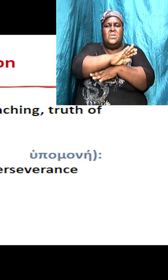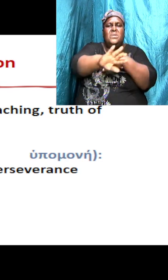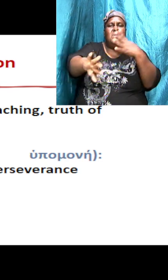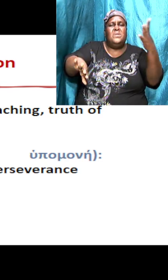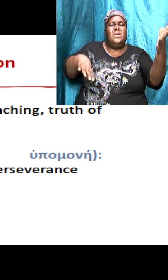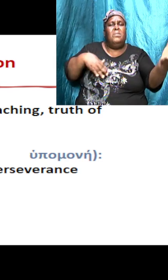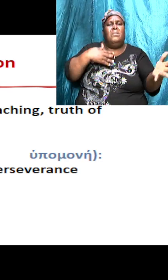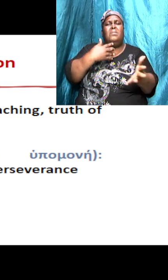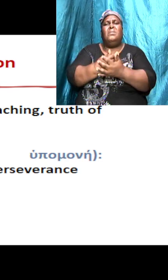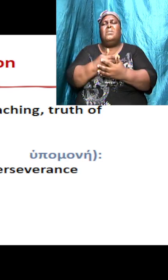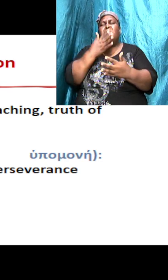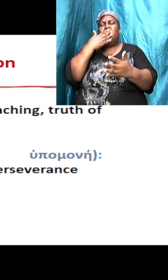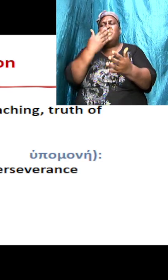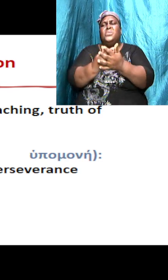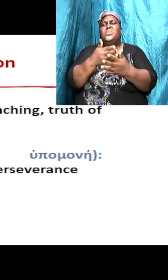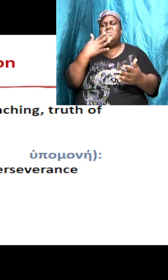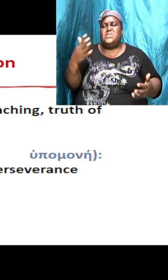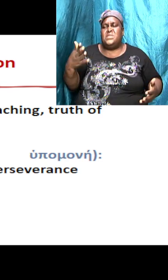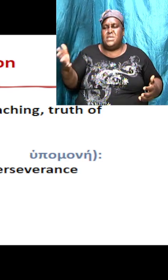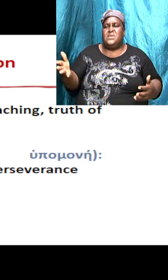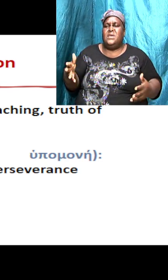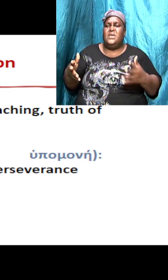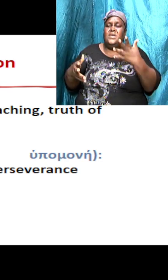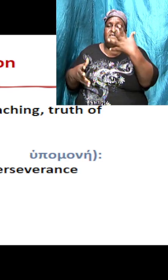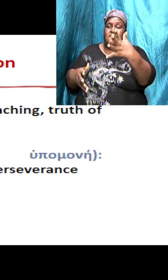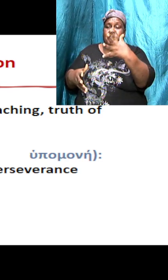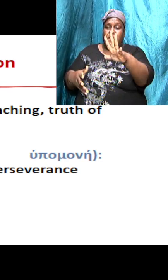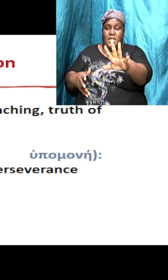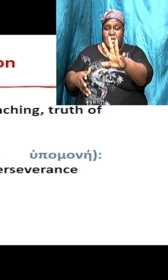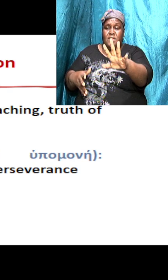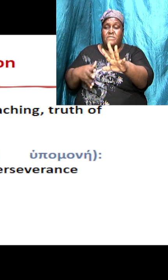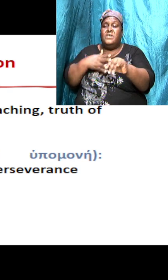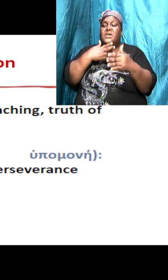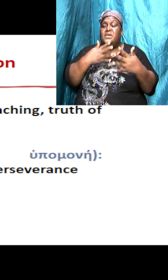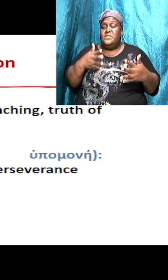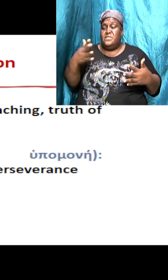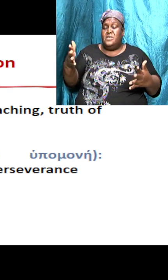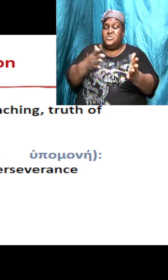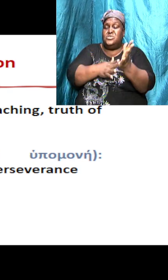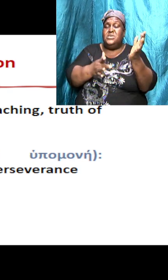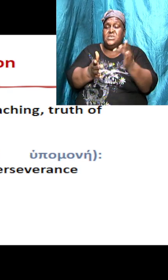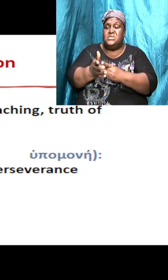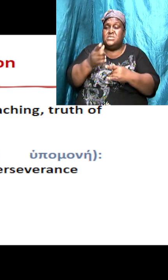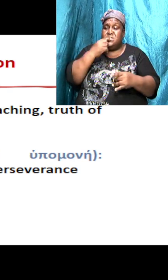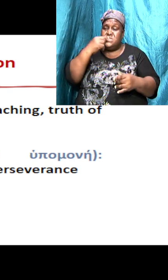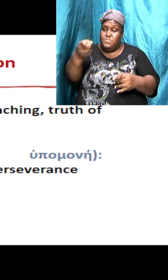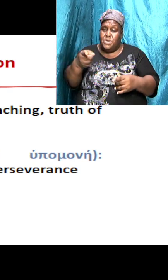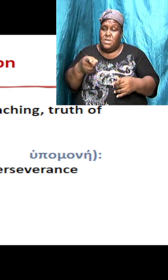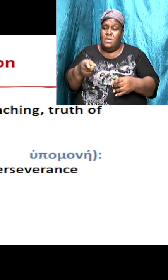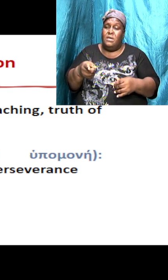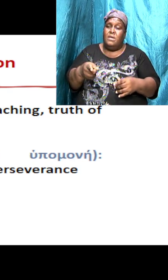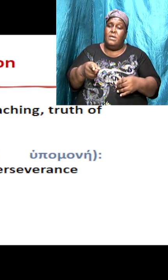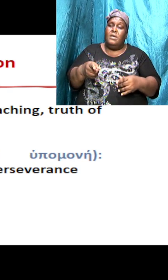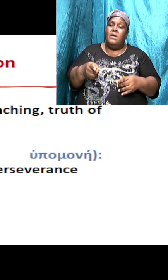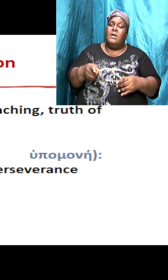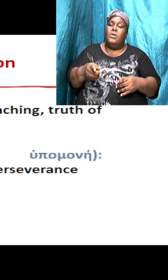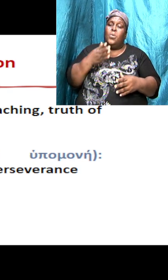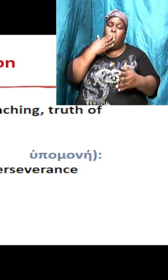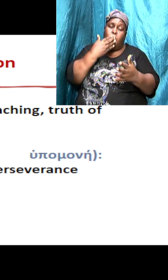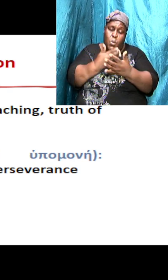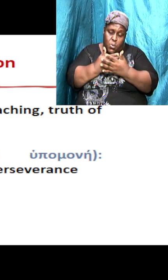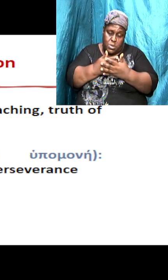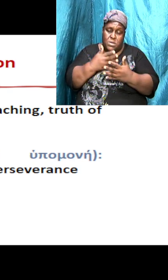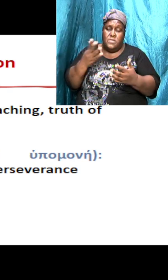all the good things, the five things that Jesus outlined, positive,